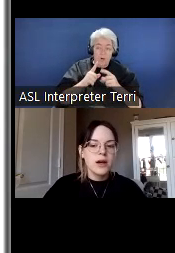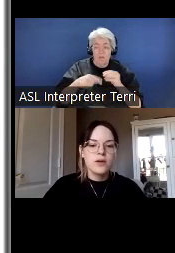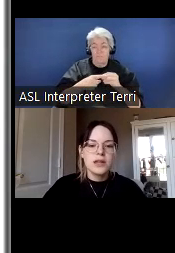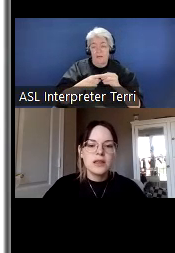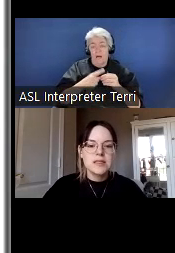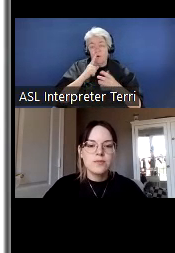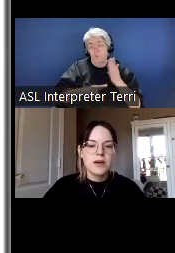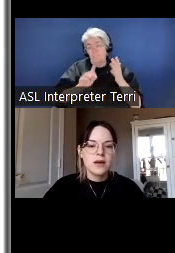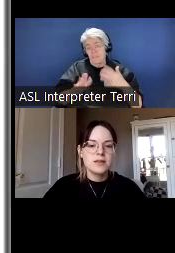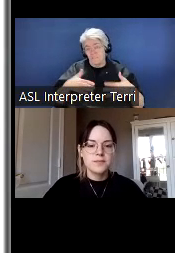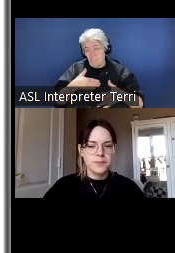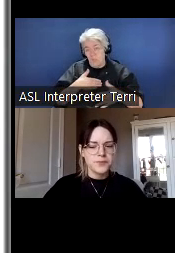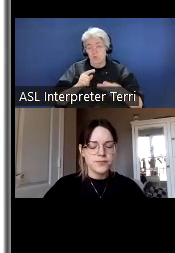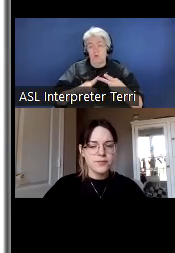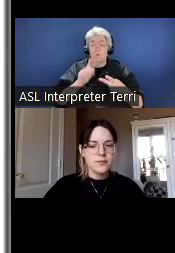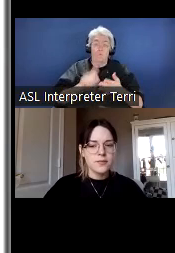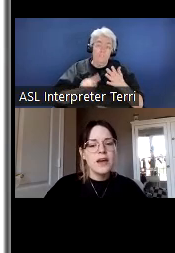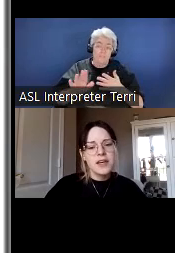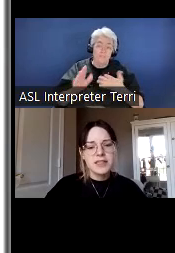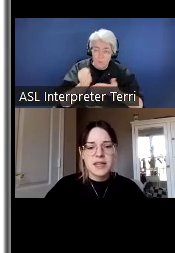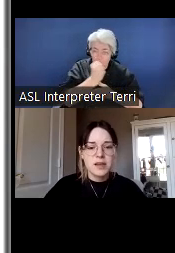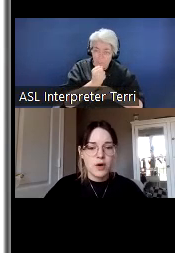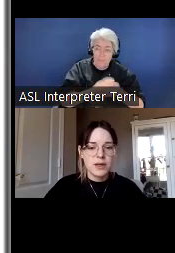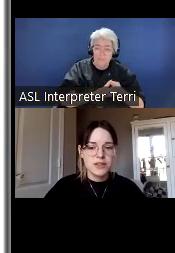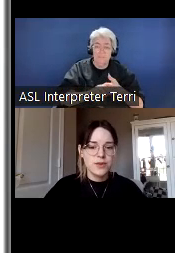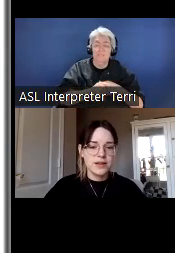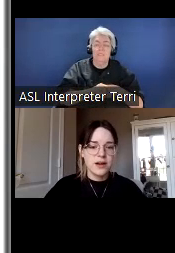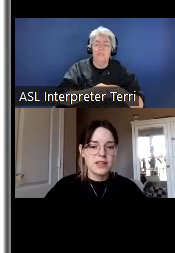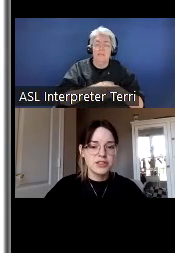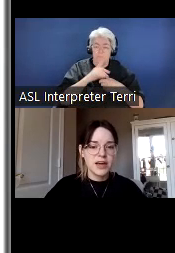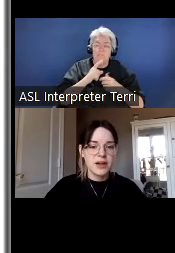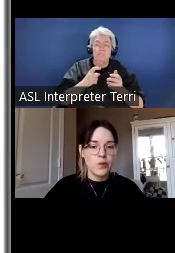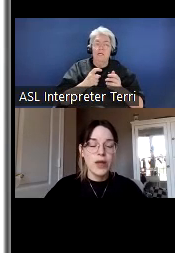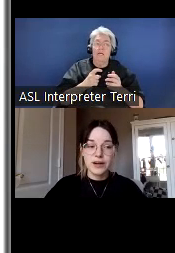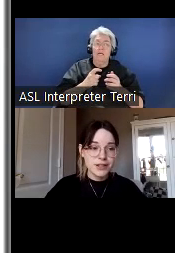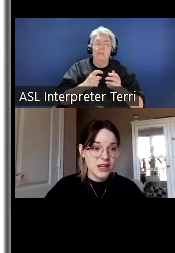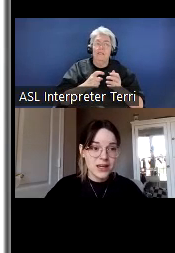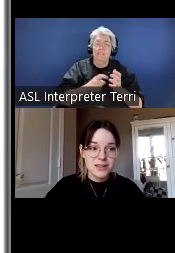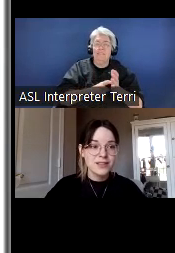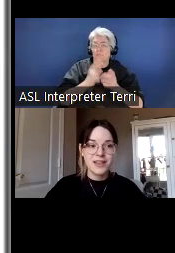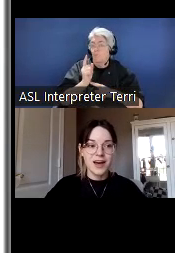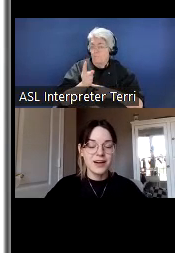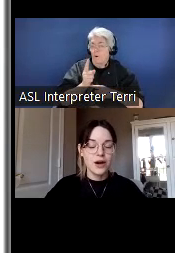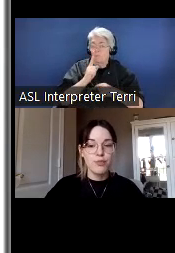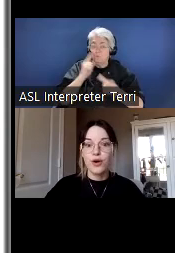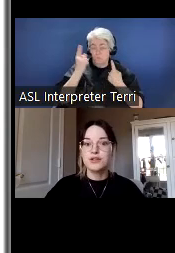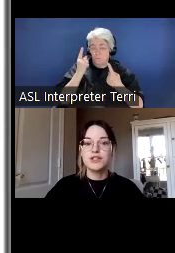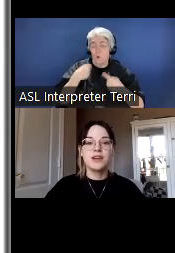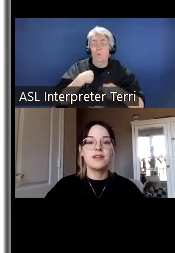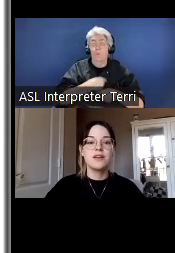fears and priorities because I think it takes a moment to acknowledge that we understand